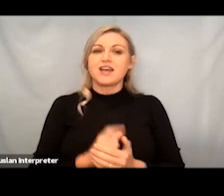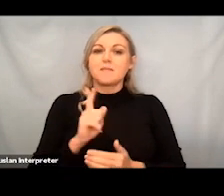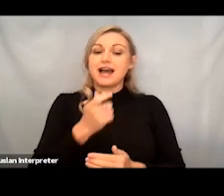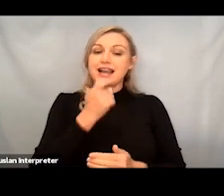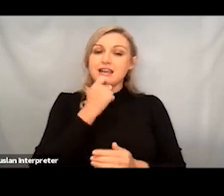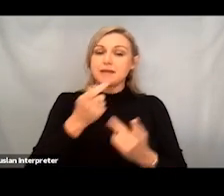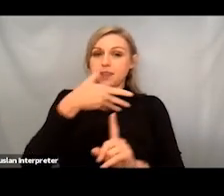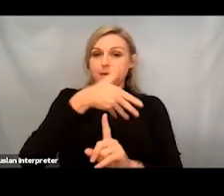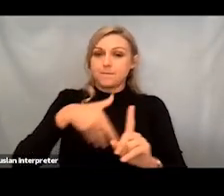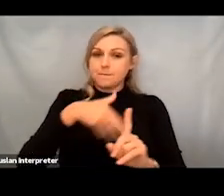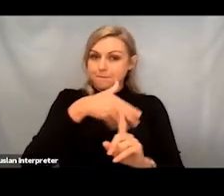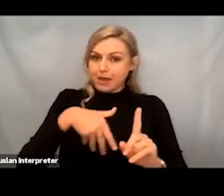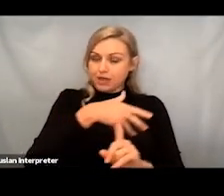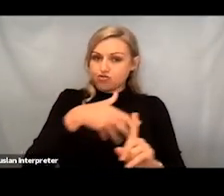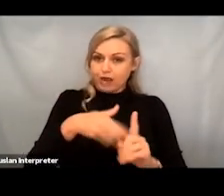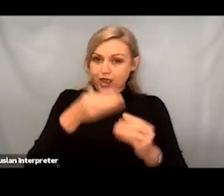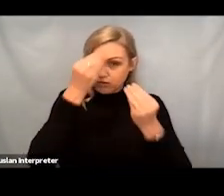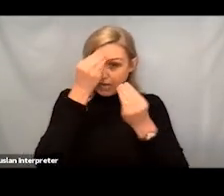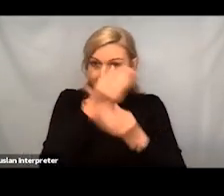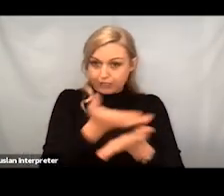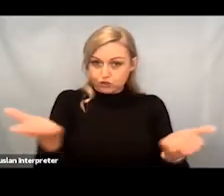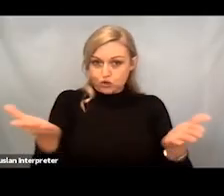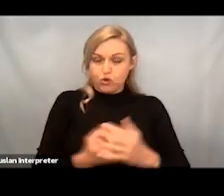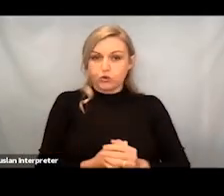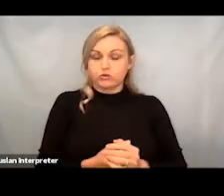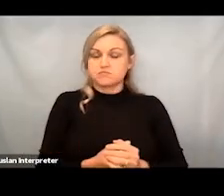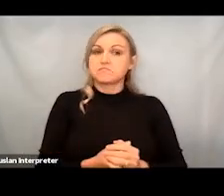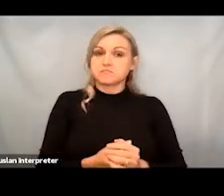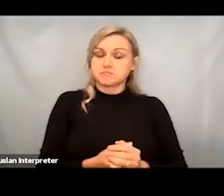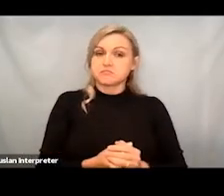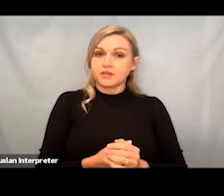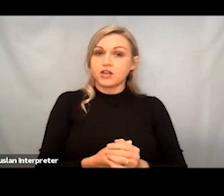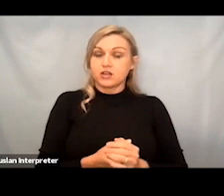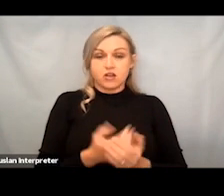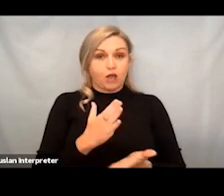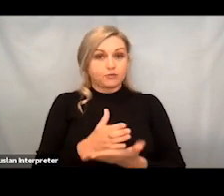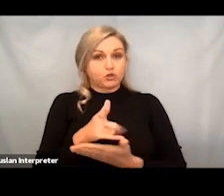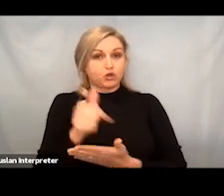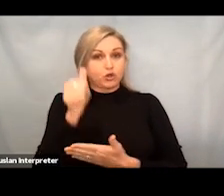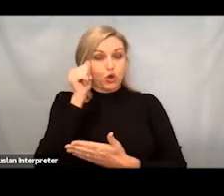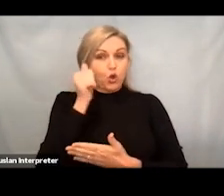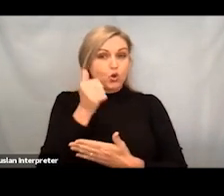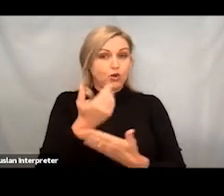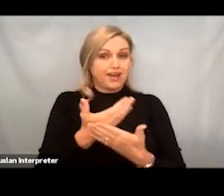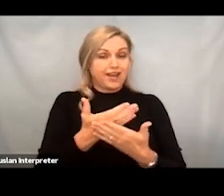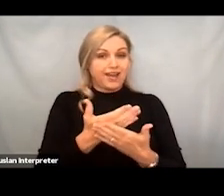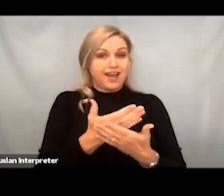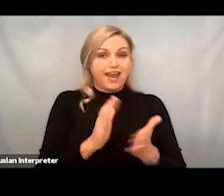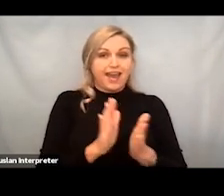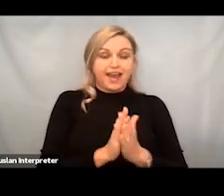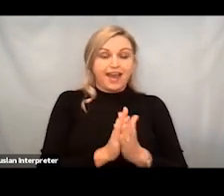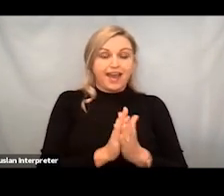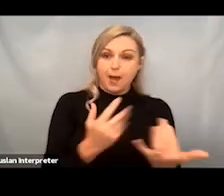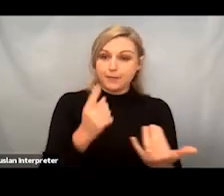background for everyone here today, I'm sure you're aware that the increasing presentations